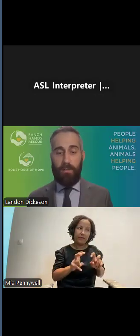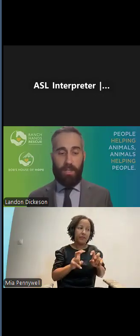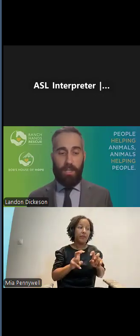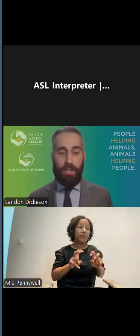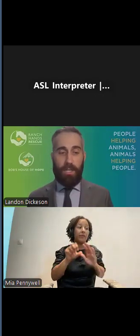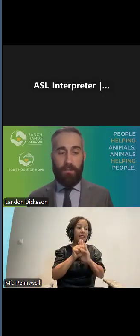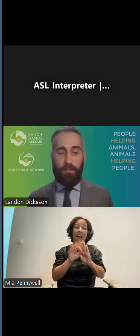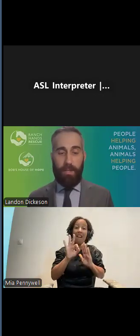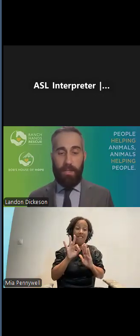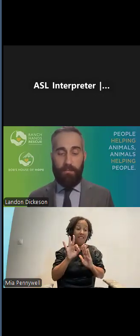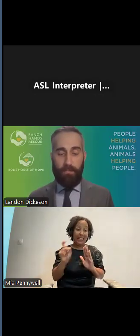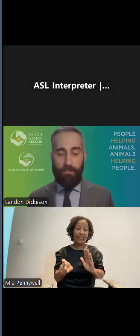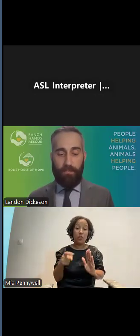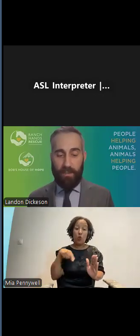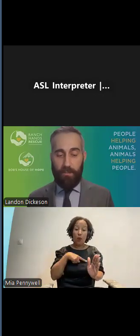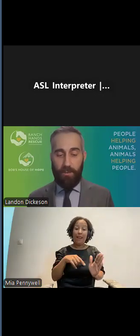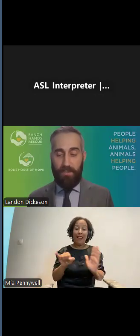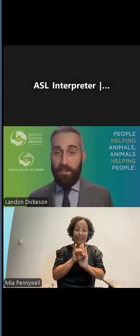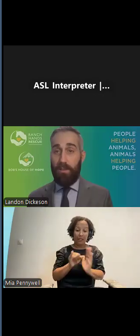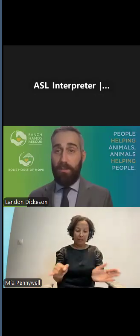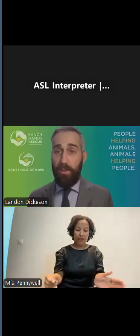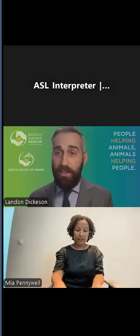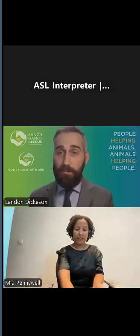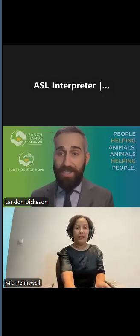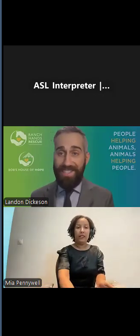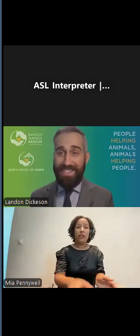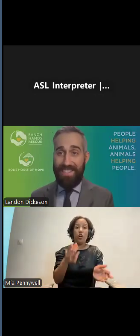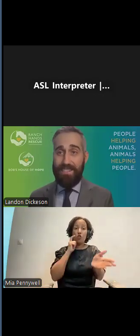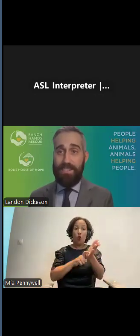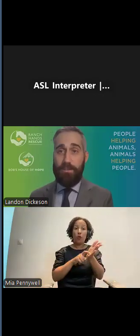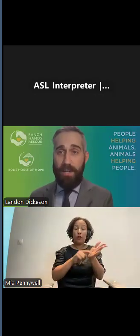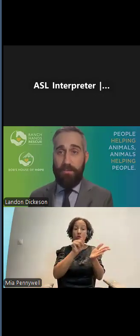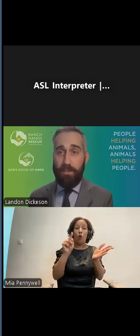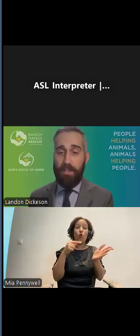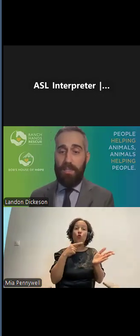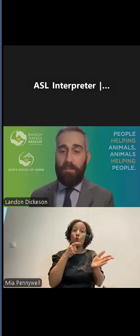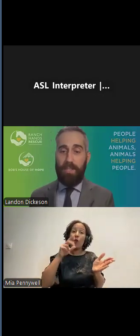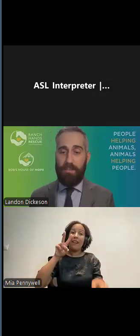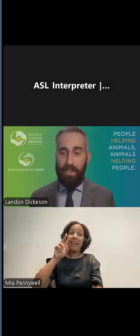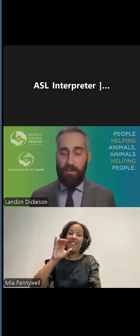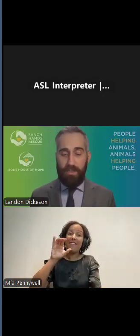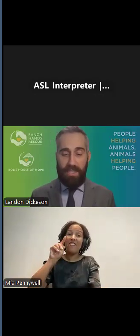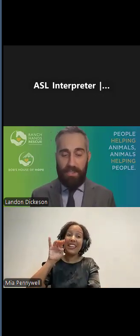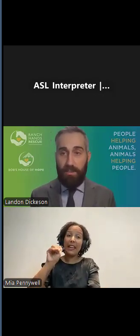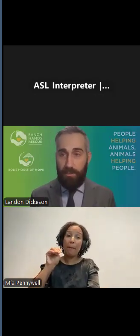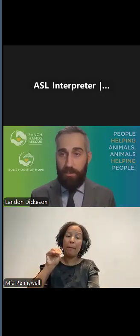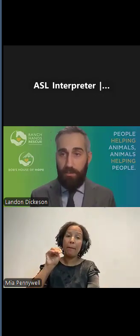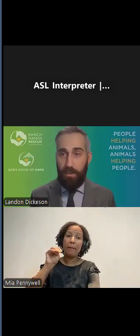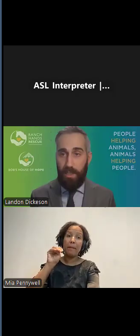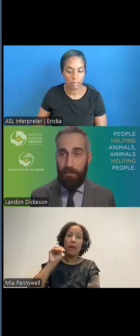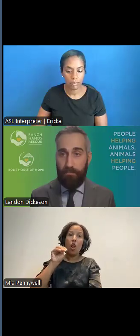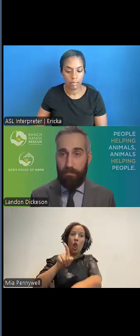of uh, uh, victims receiving longer prison sentences than traffickers because theirs was easier